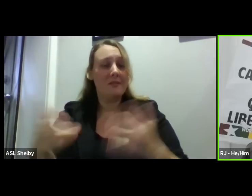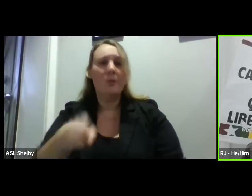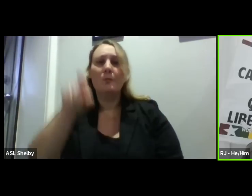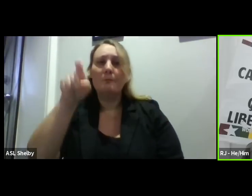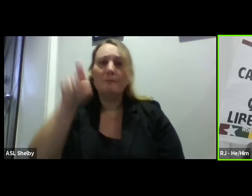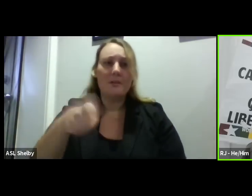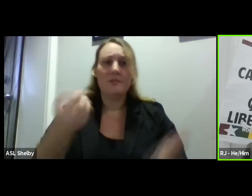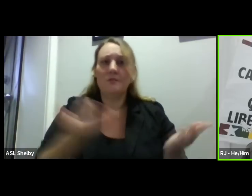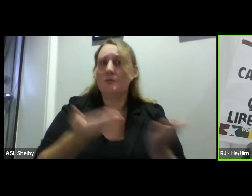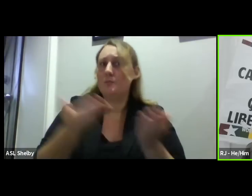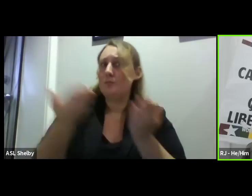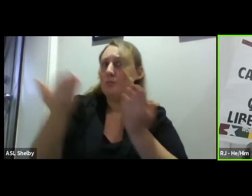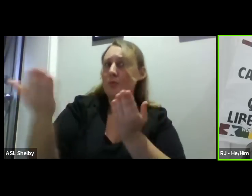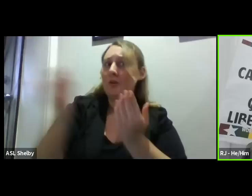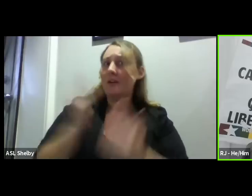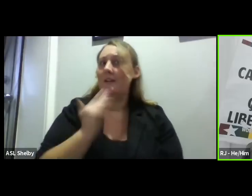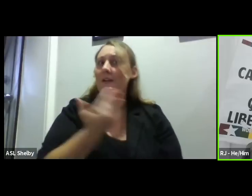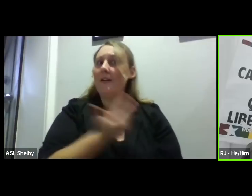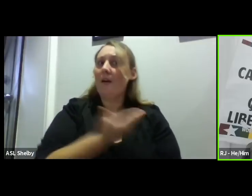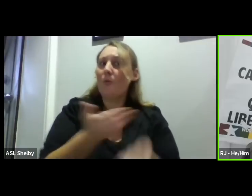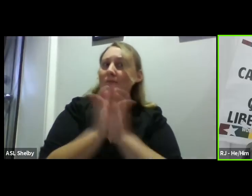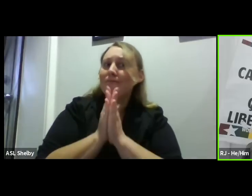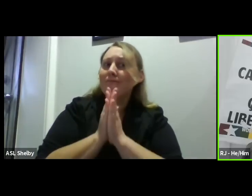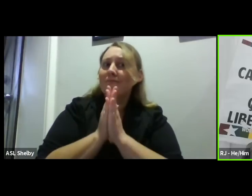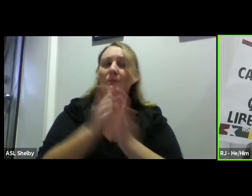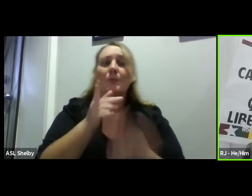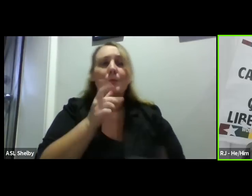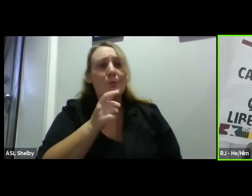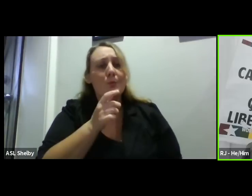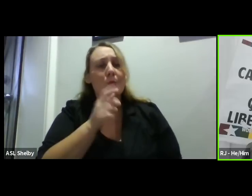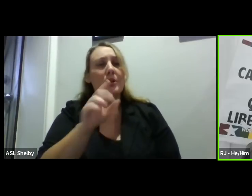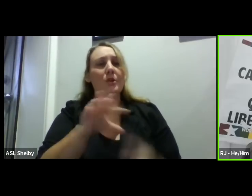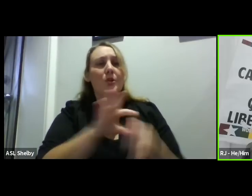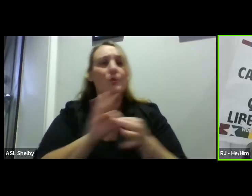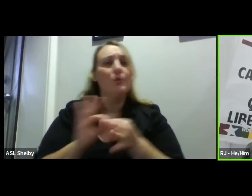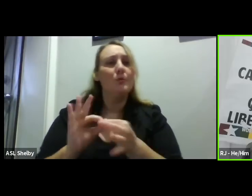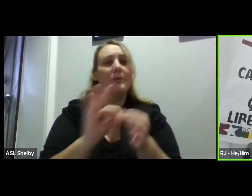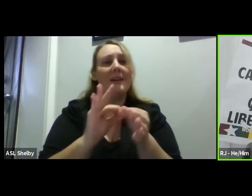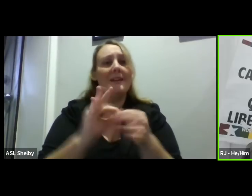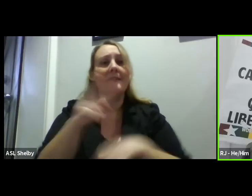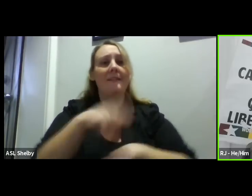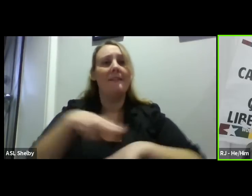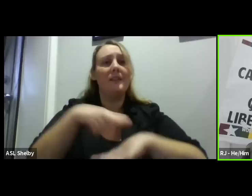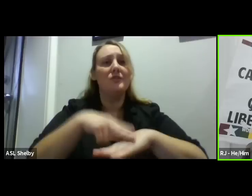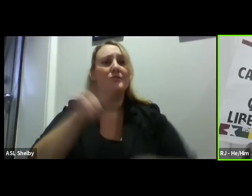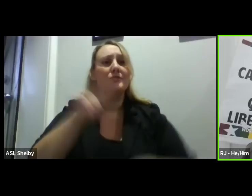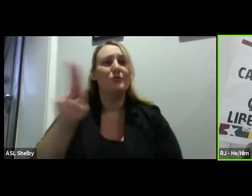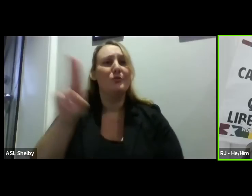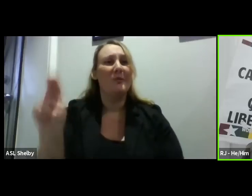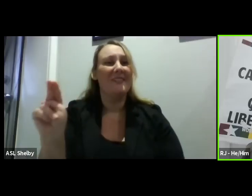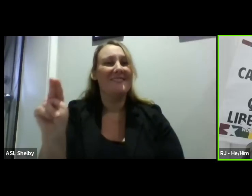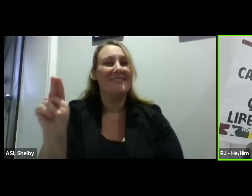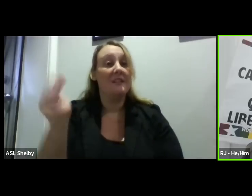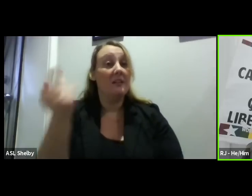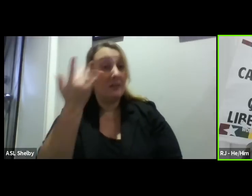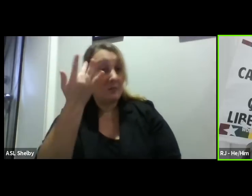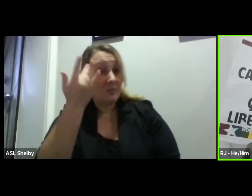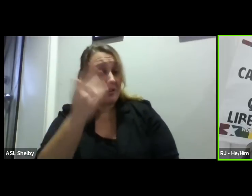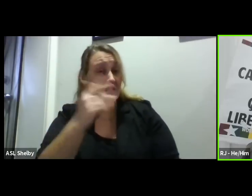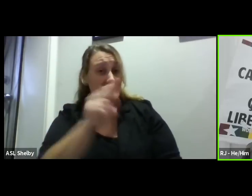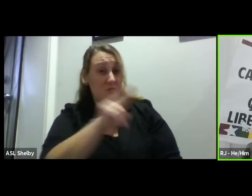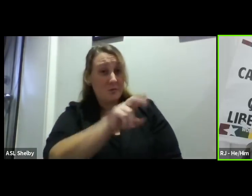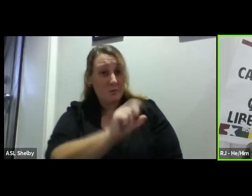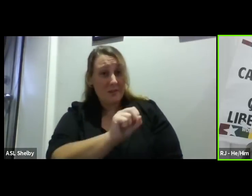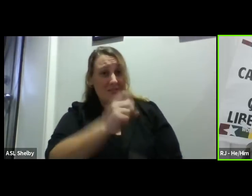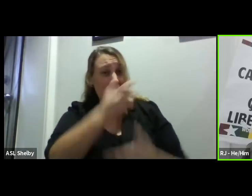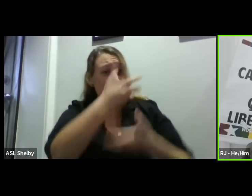this country to do the right things. I call upon all of you to join us this year. This is a call to